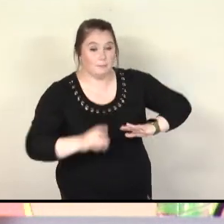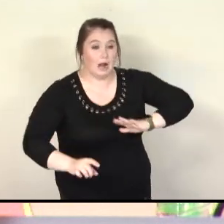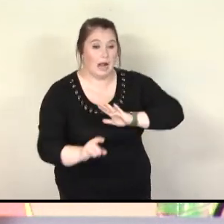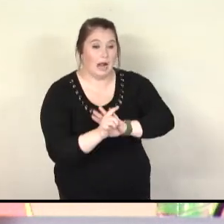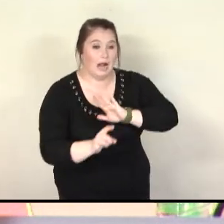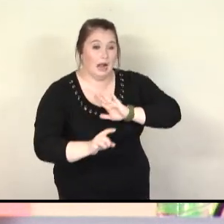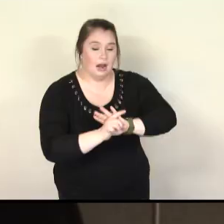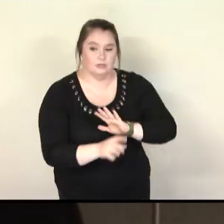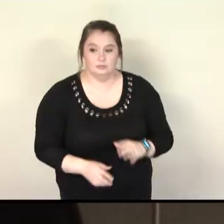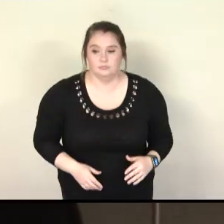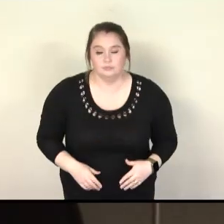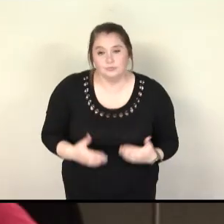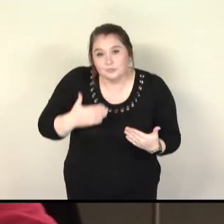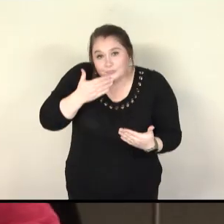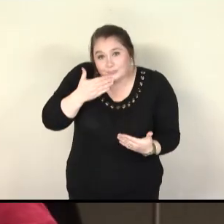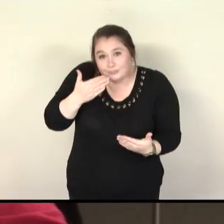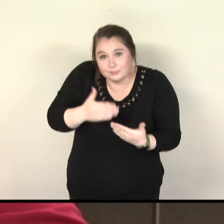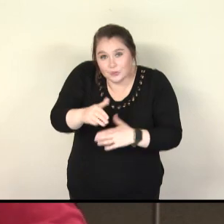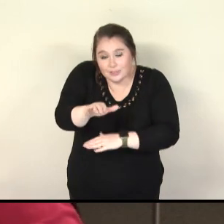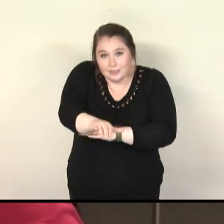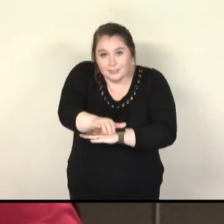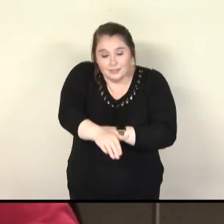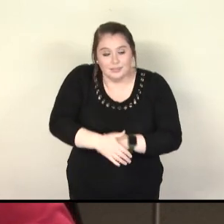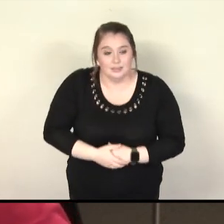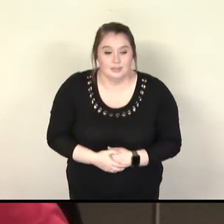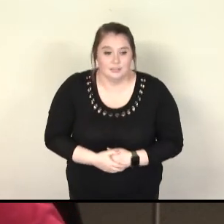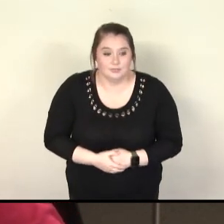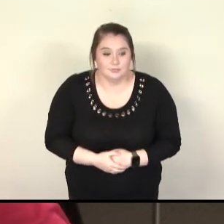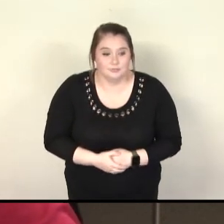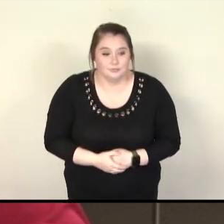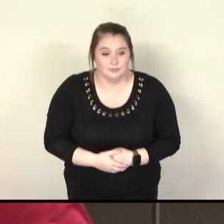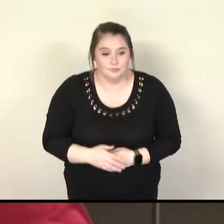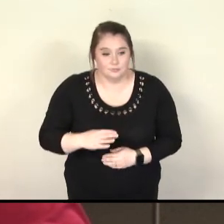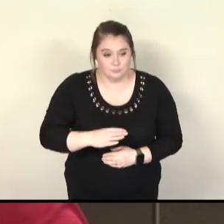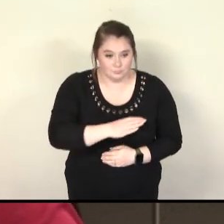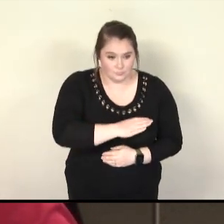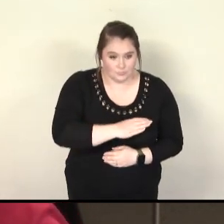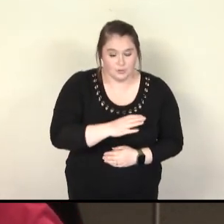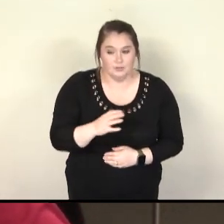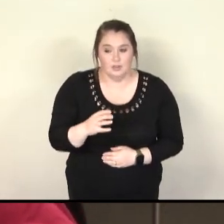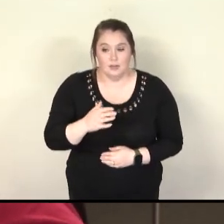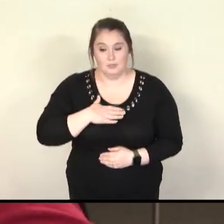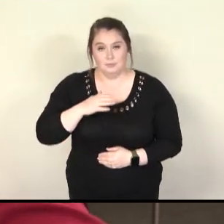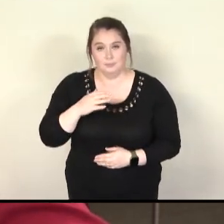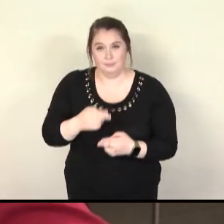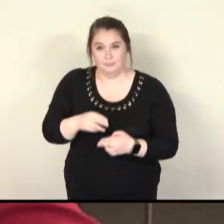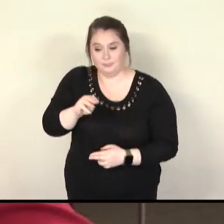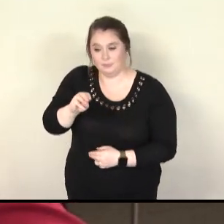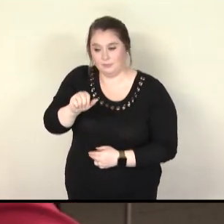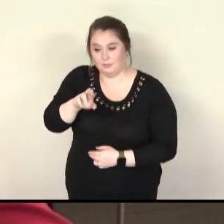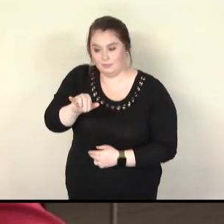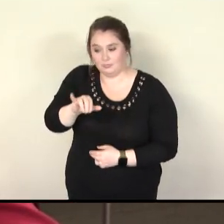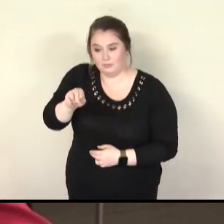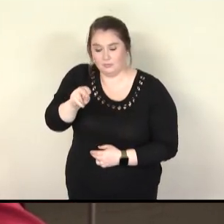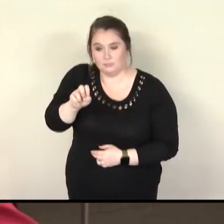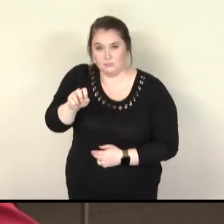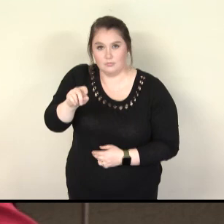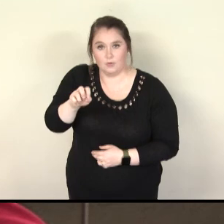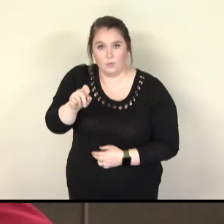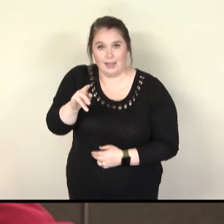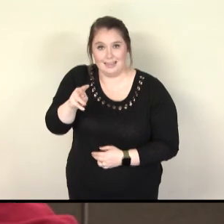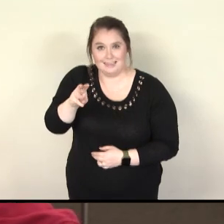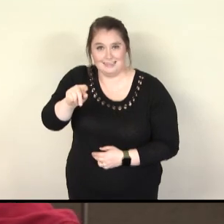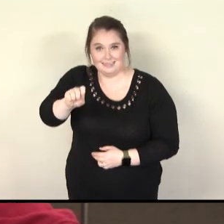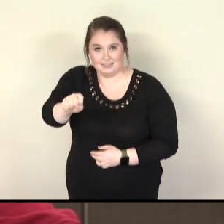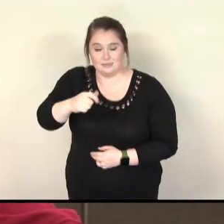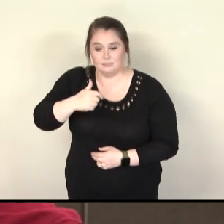Waits. Good evening, Ms. Cordova, trustees, and Dr. Kincannon. My name is Mary Jane Waits, and I'm the Regional Membership Specialist